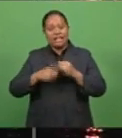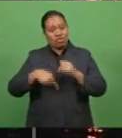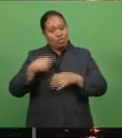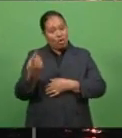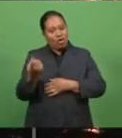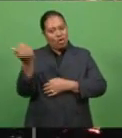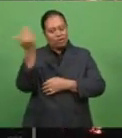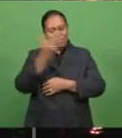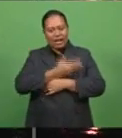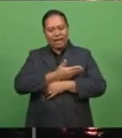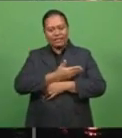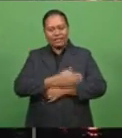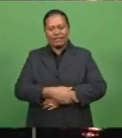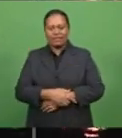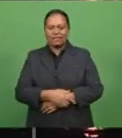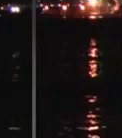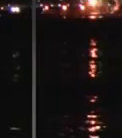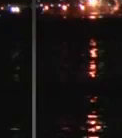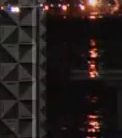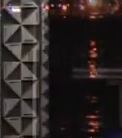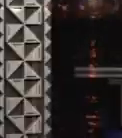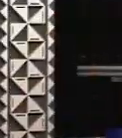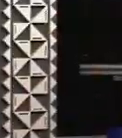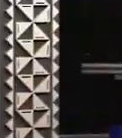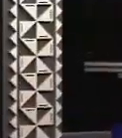good night.